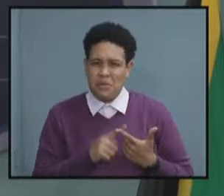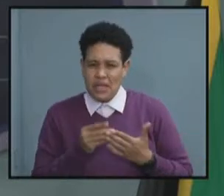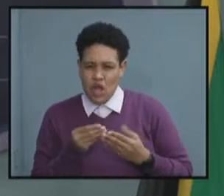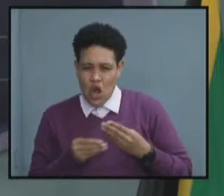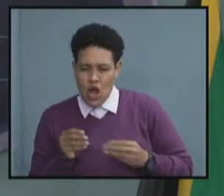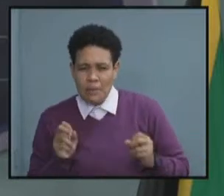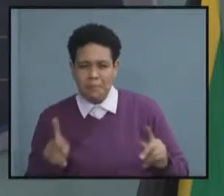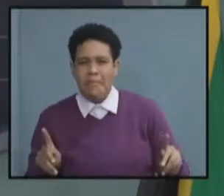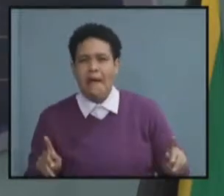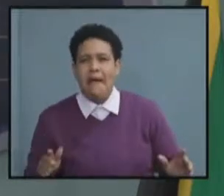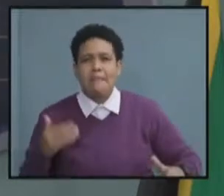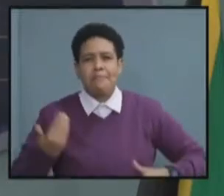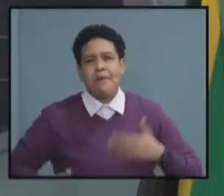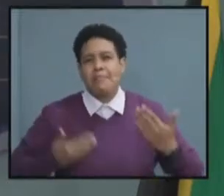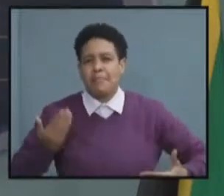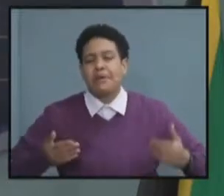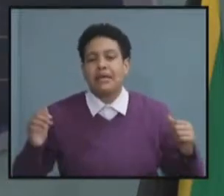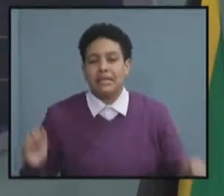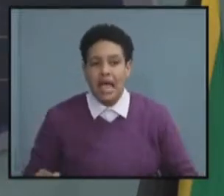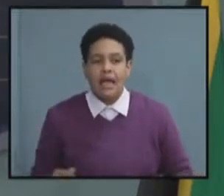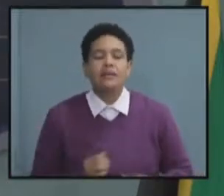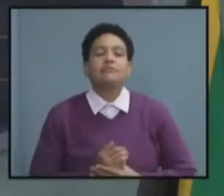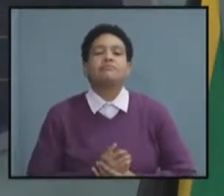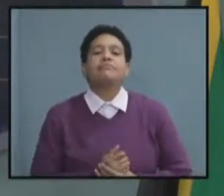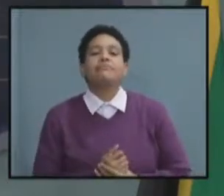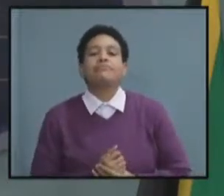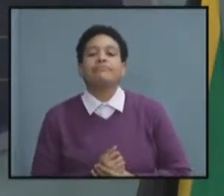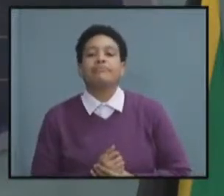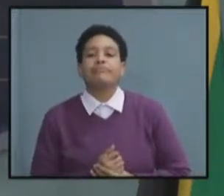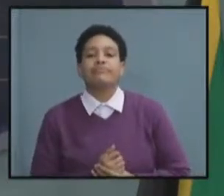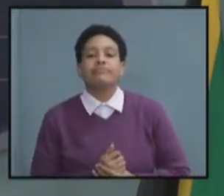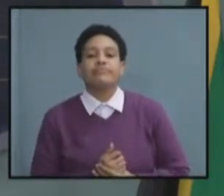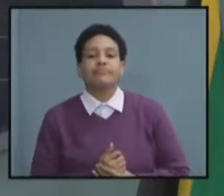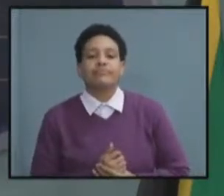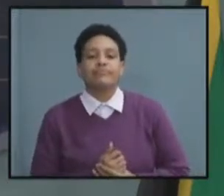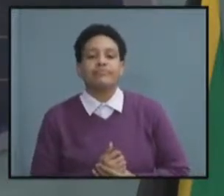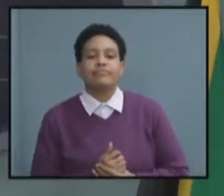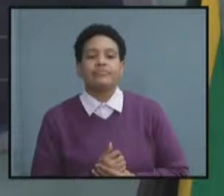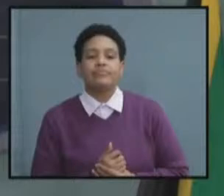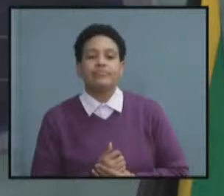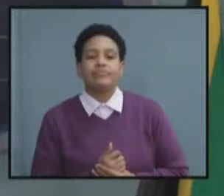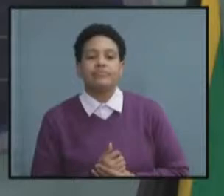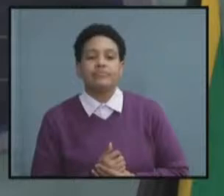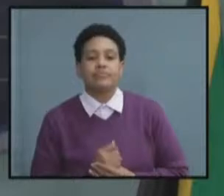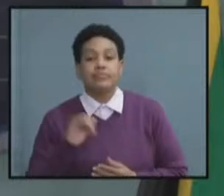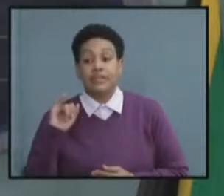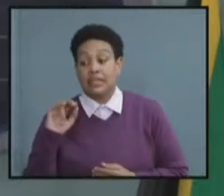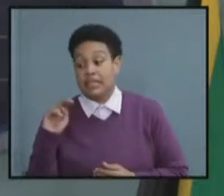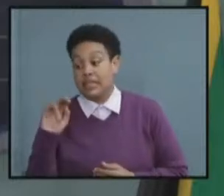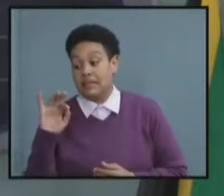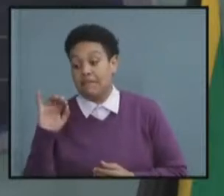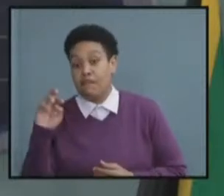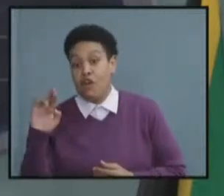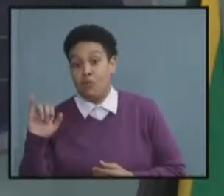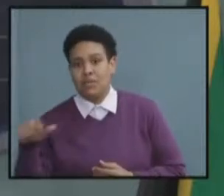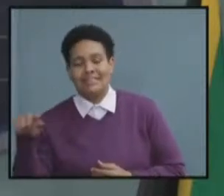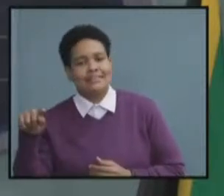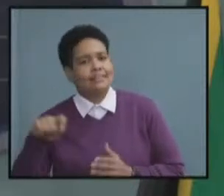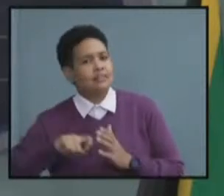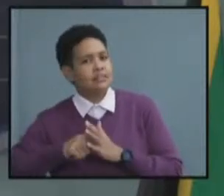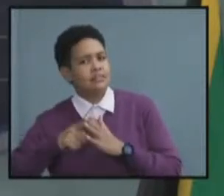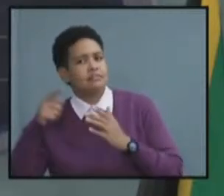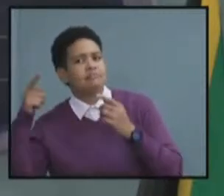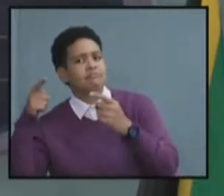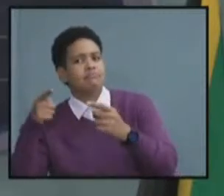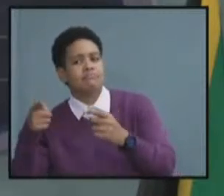economy. In that case, the infirmaries have been a key target, and as you said, Prime Minister, Minister Mackenzie